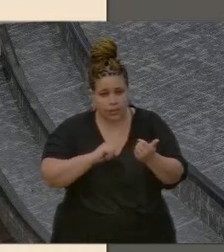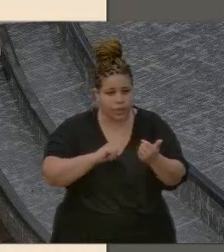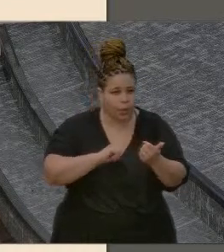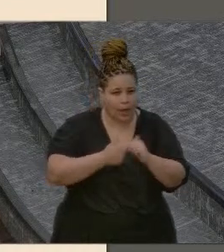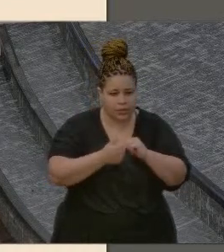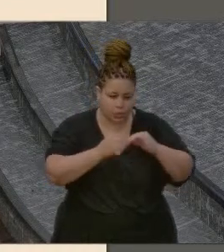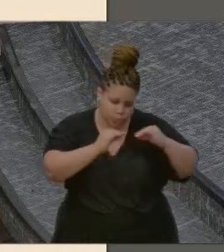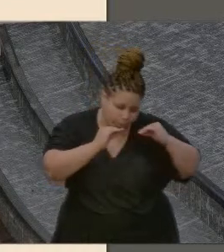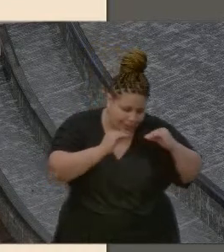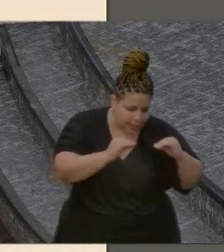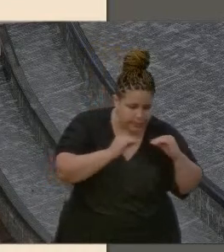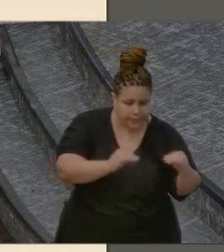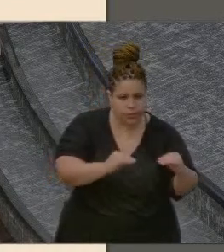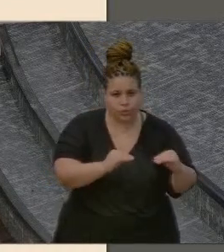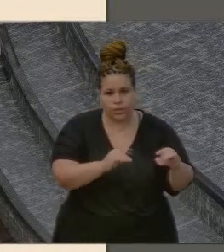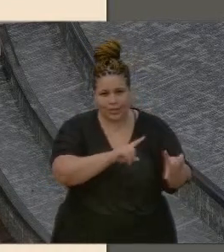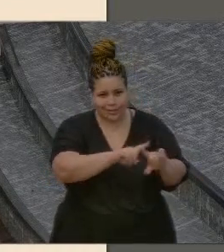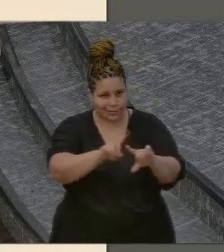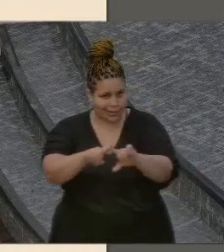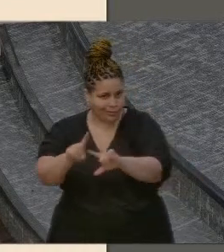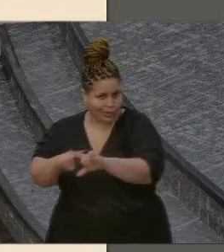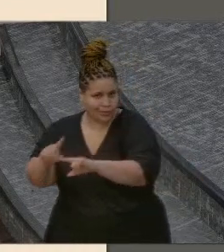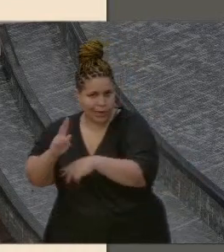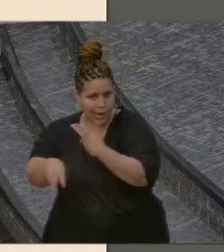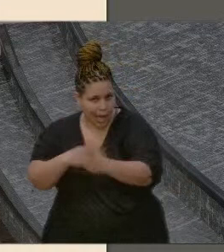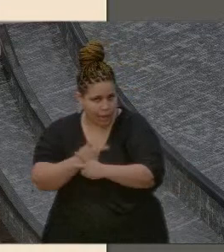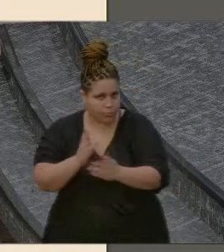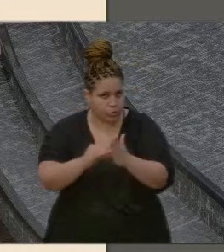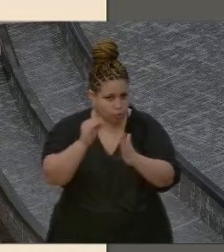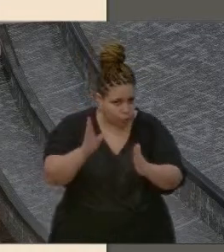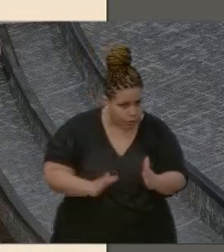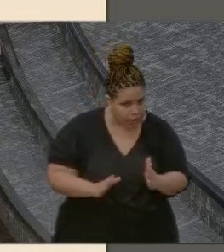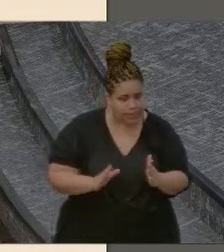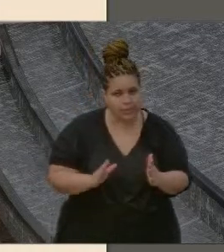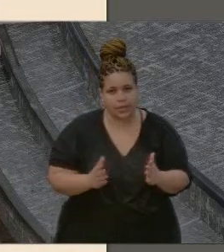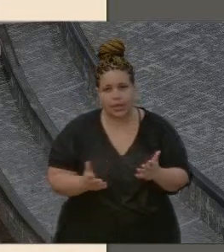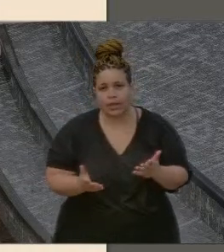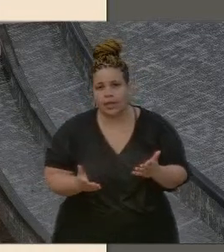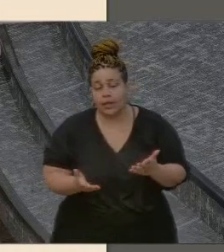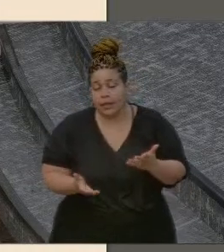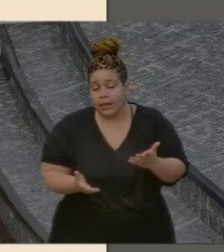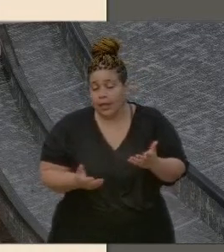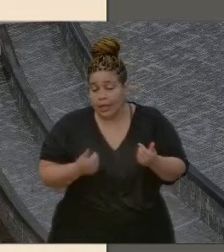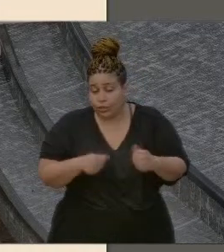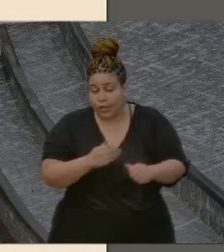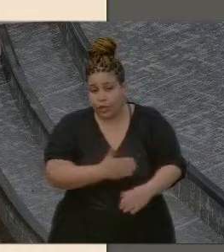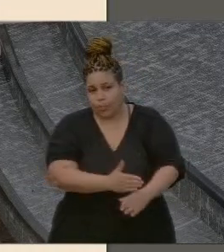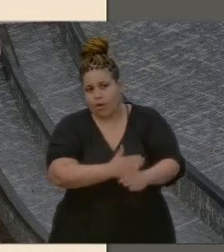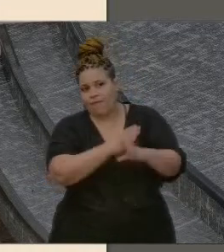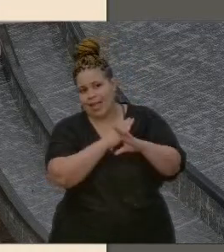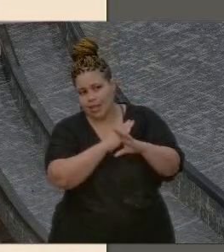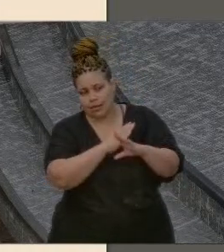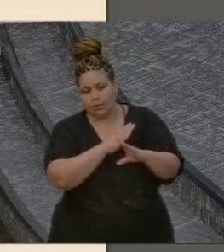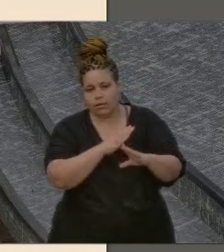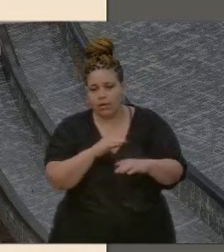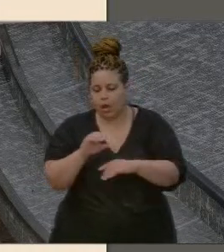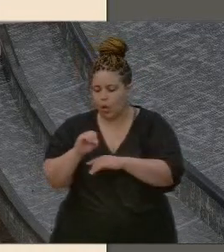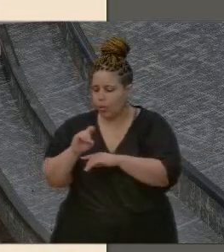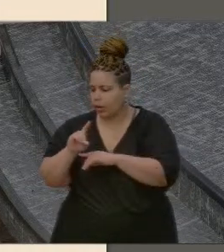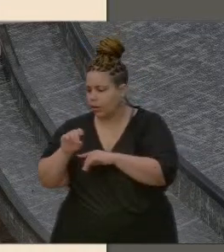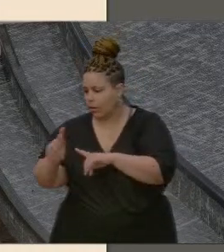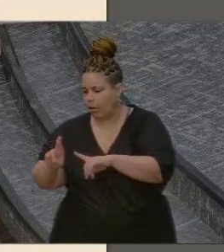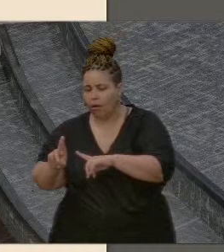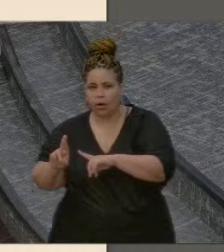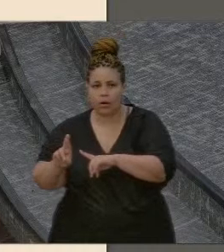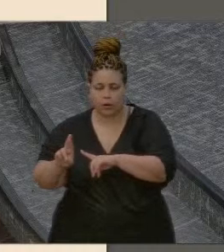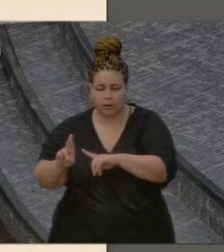mitigate or even offset or prevent some of these ODRs that might happen where students might not